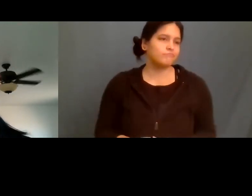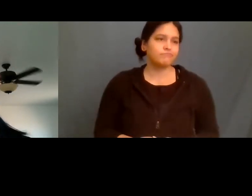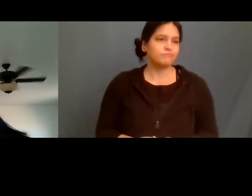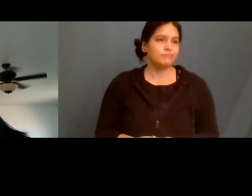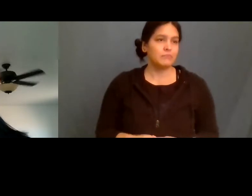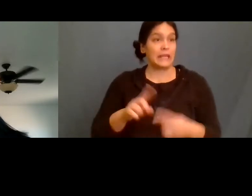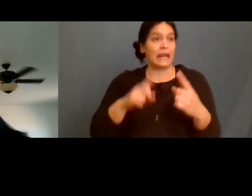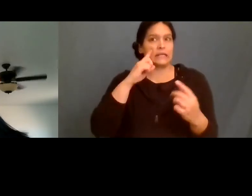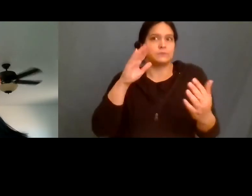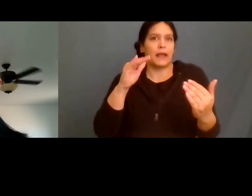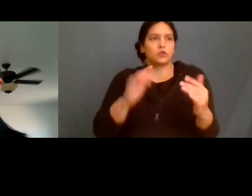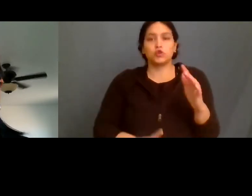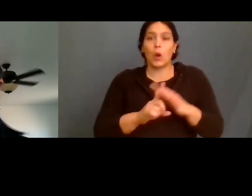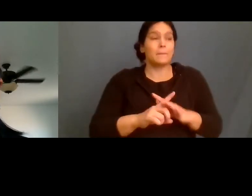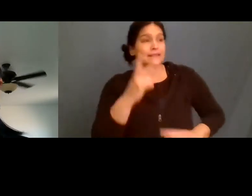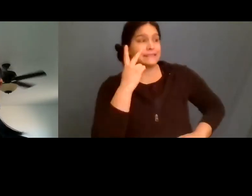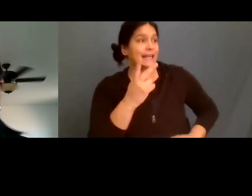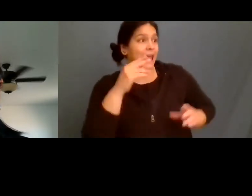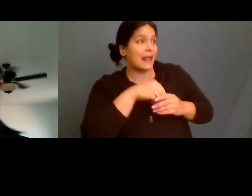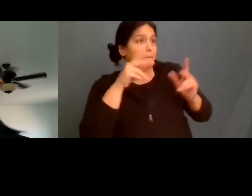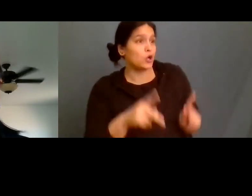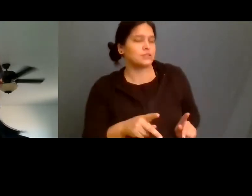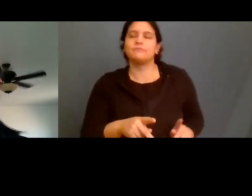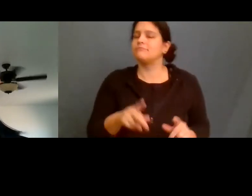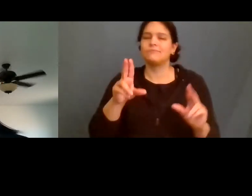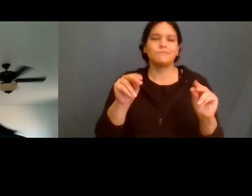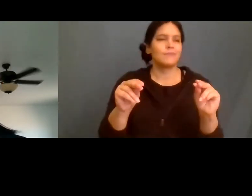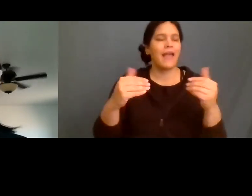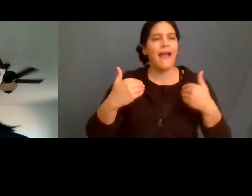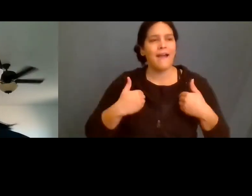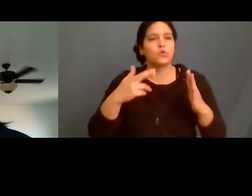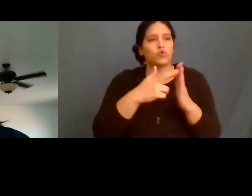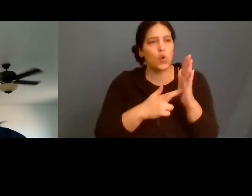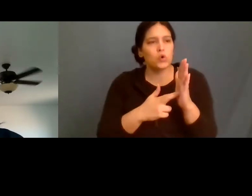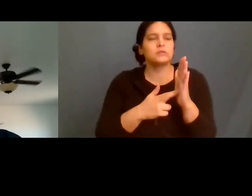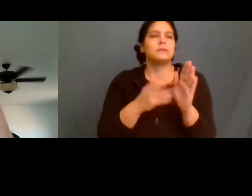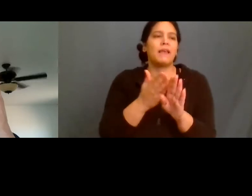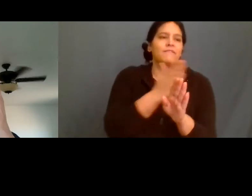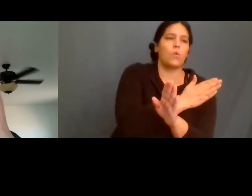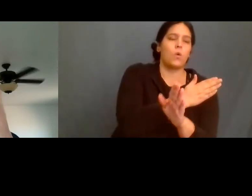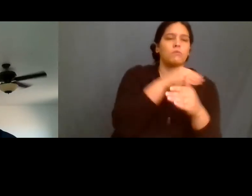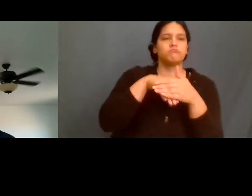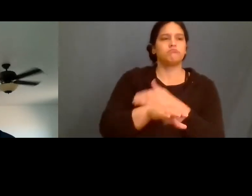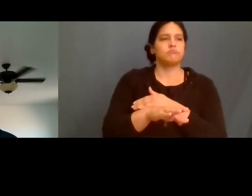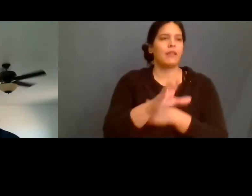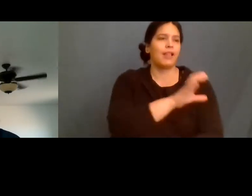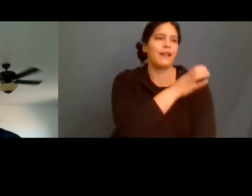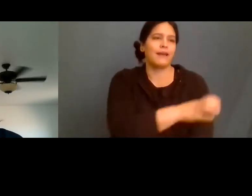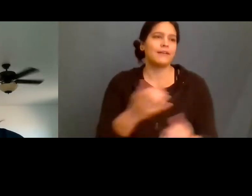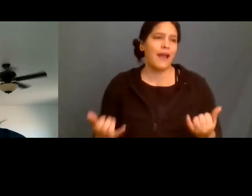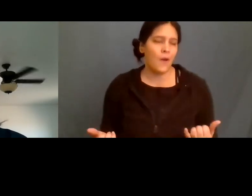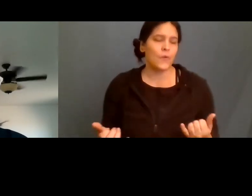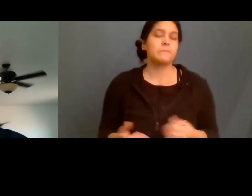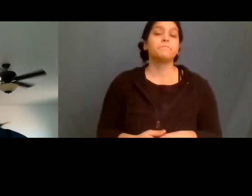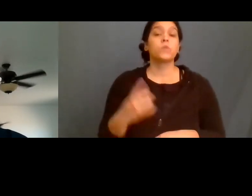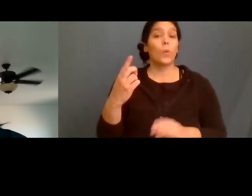to be seen. There's steps before you actually get into the clinic now. And one of